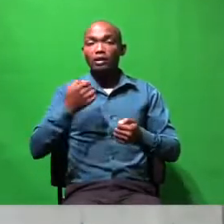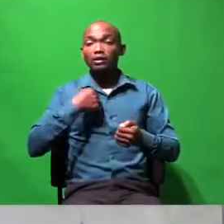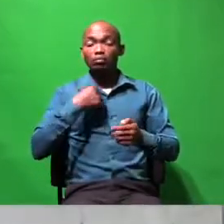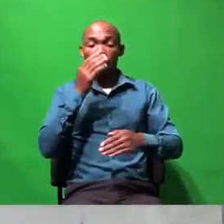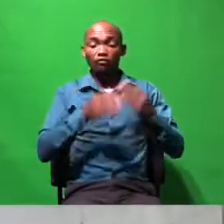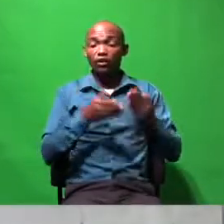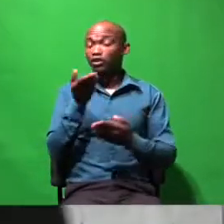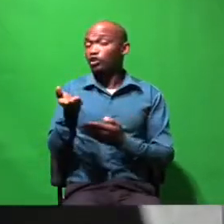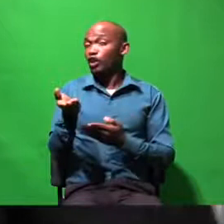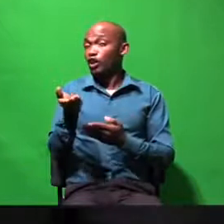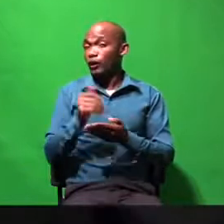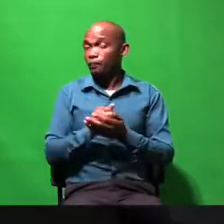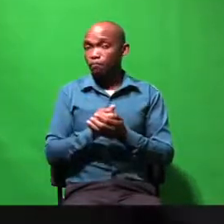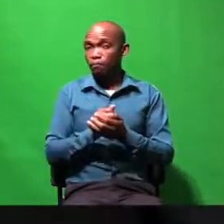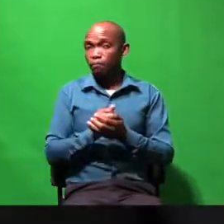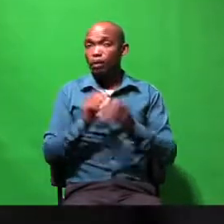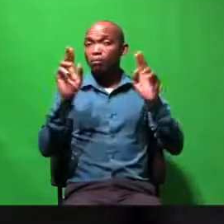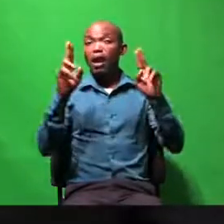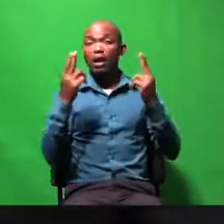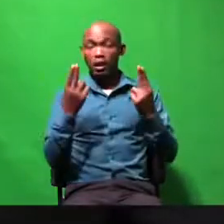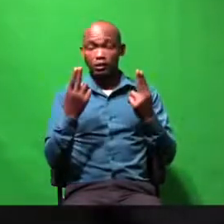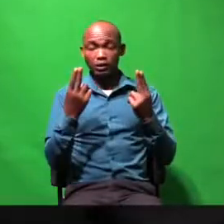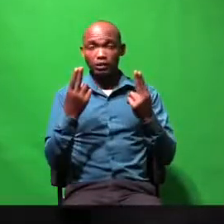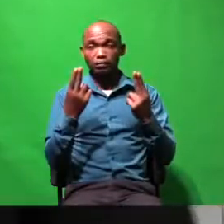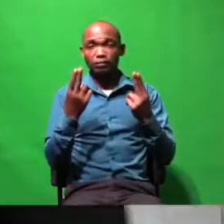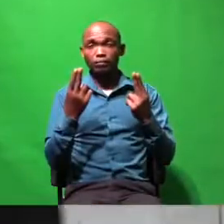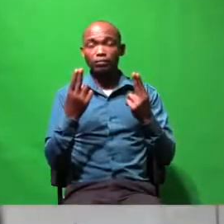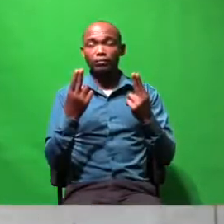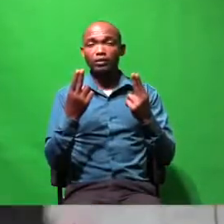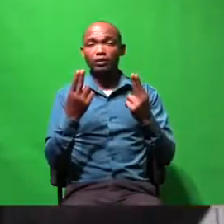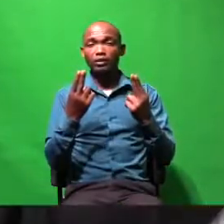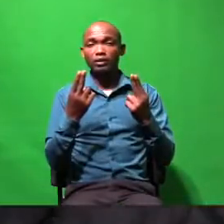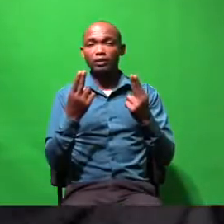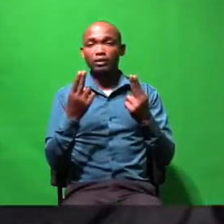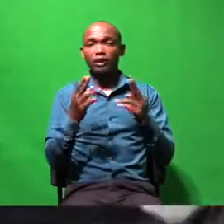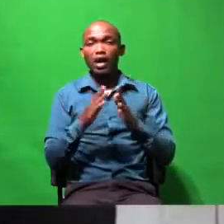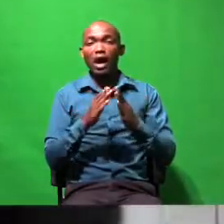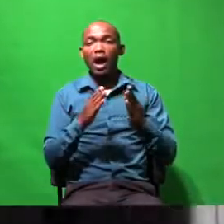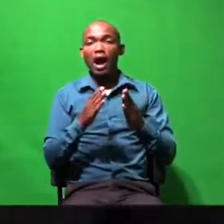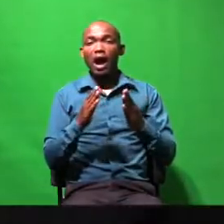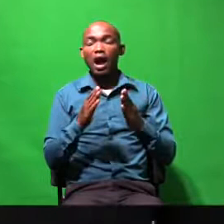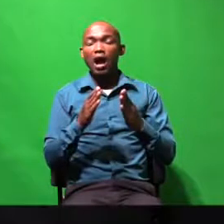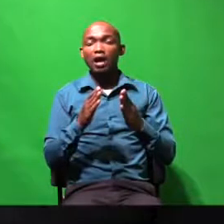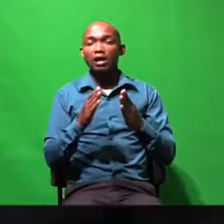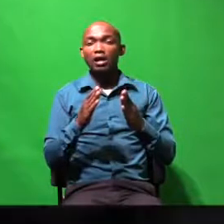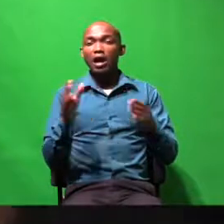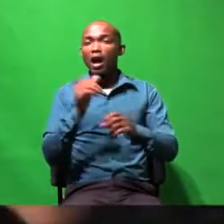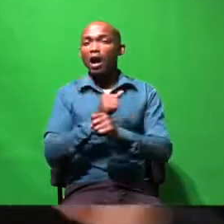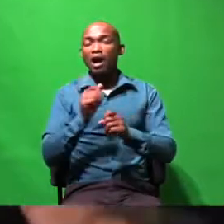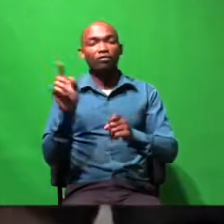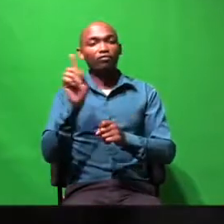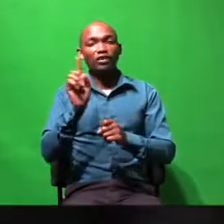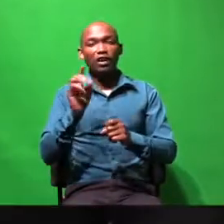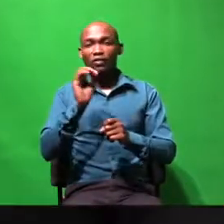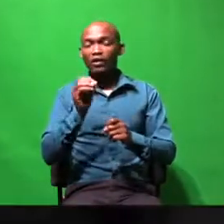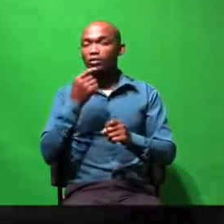here. Let me end up here my lesson. And I have nothing to say except thank you